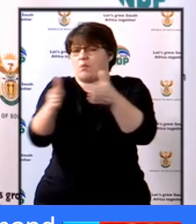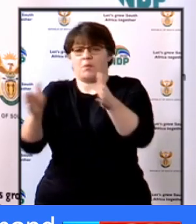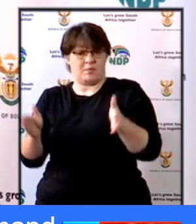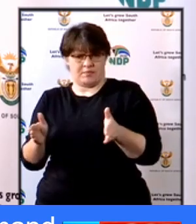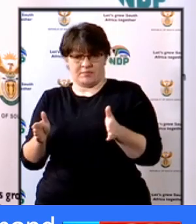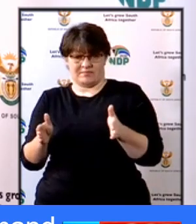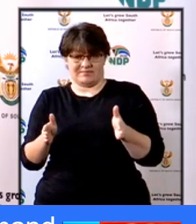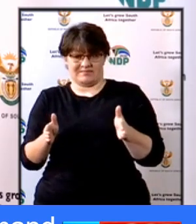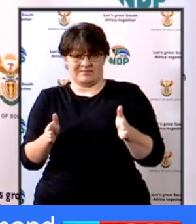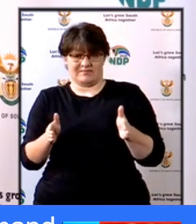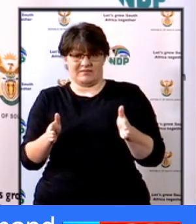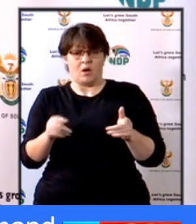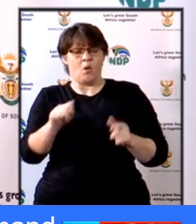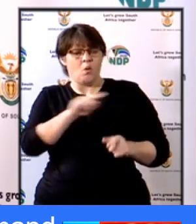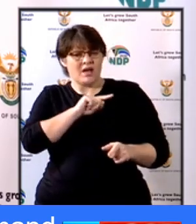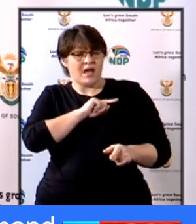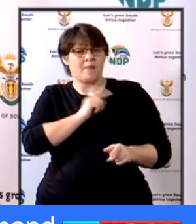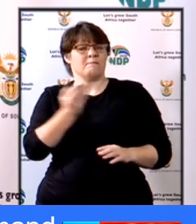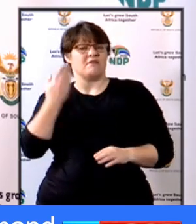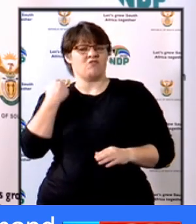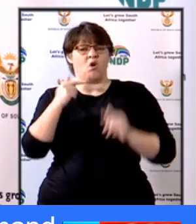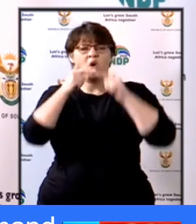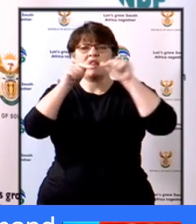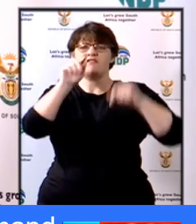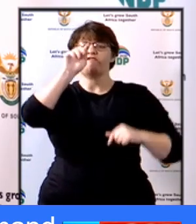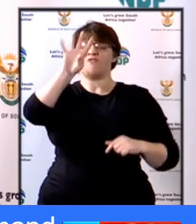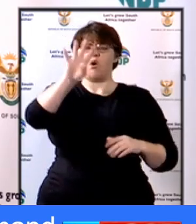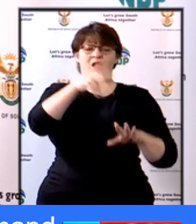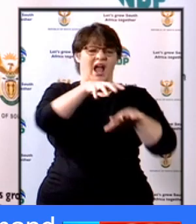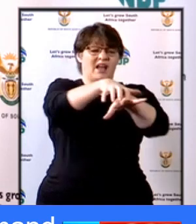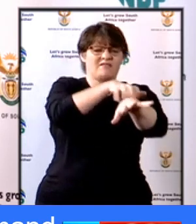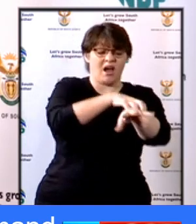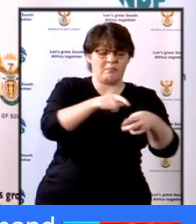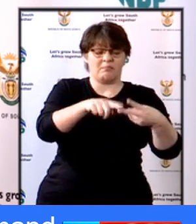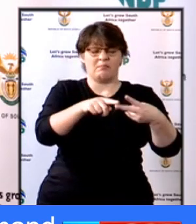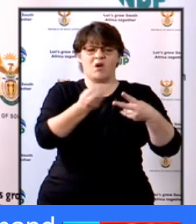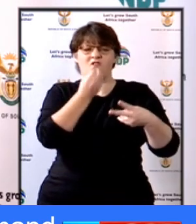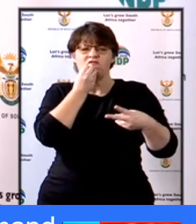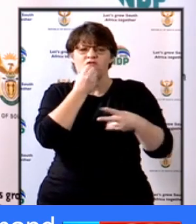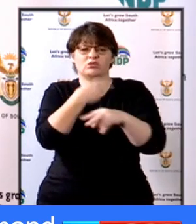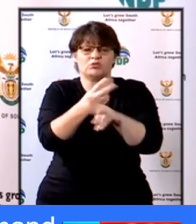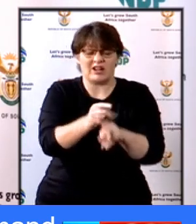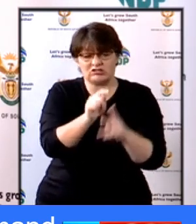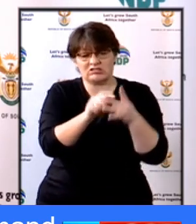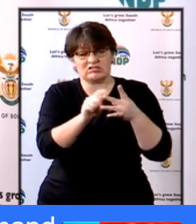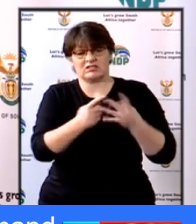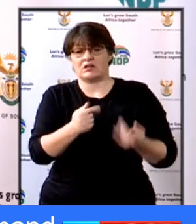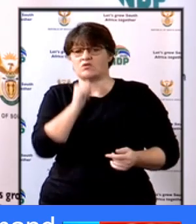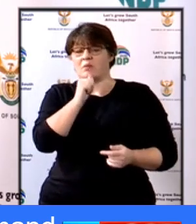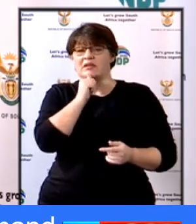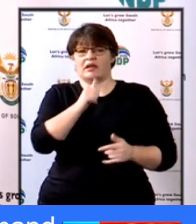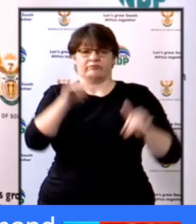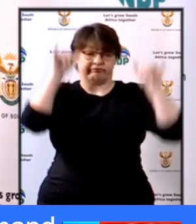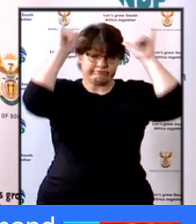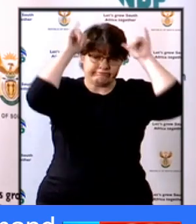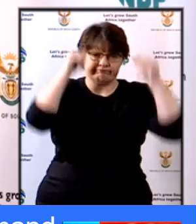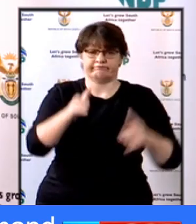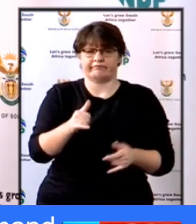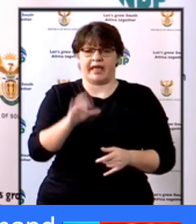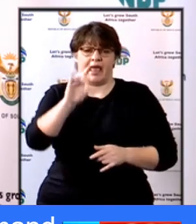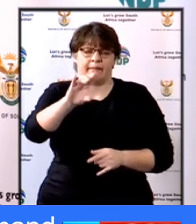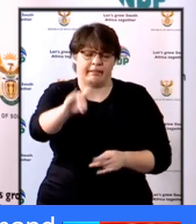operated under level 4. So all of agriculture and food production, whether it is livestock or